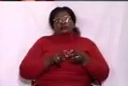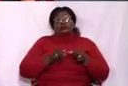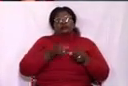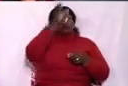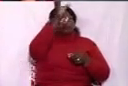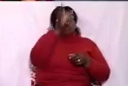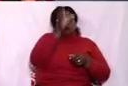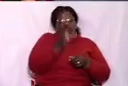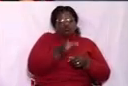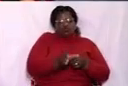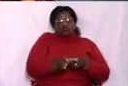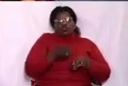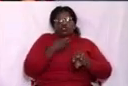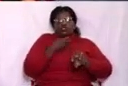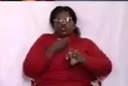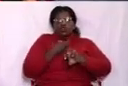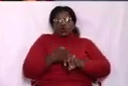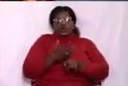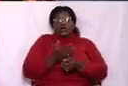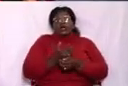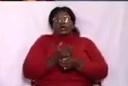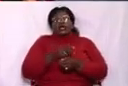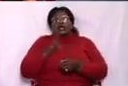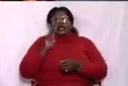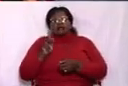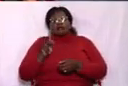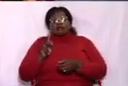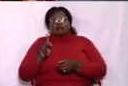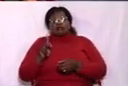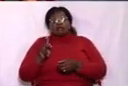yeah, it's a really good game. No, great.